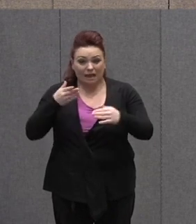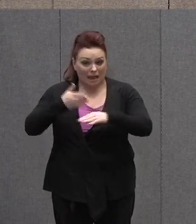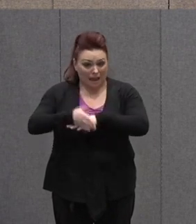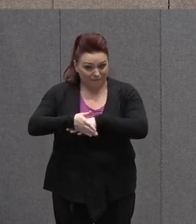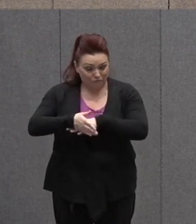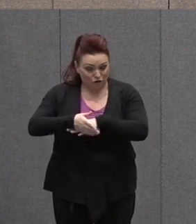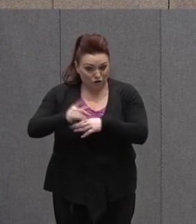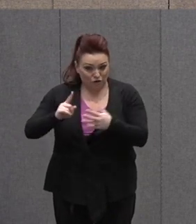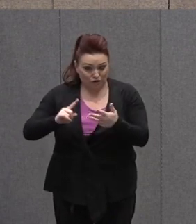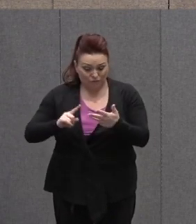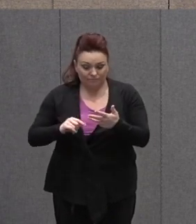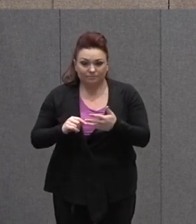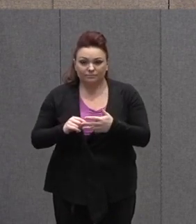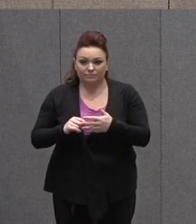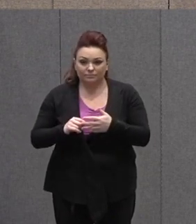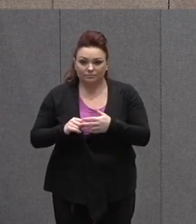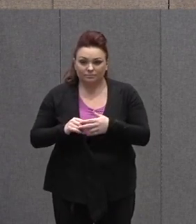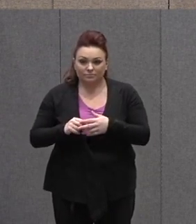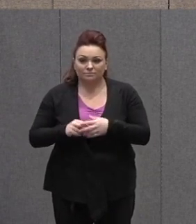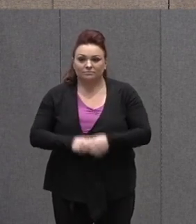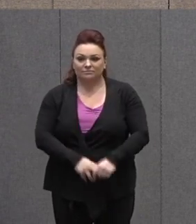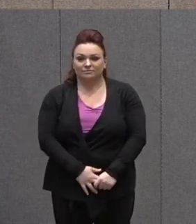after,